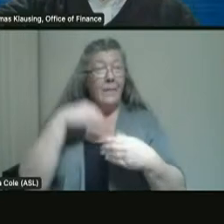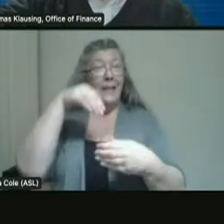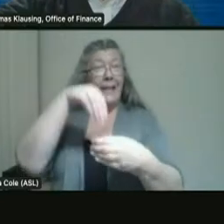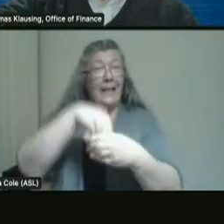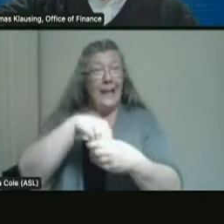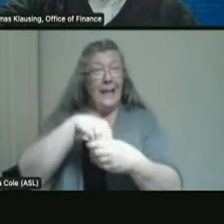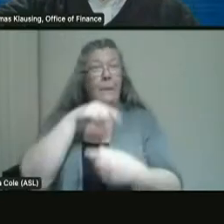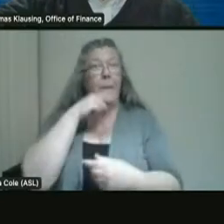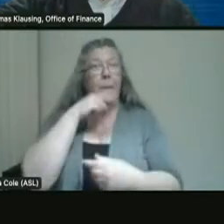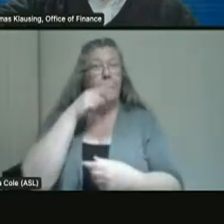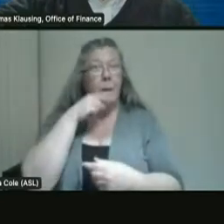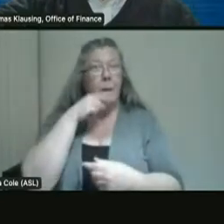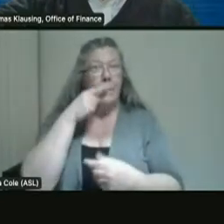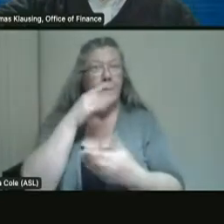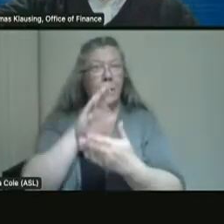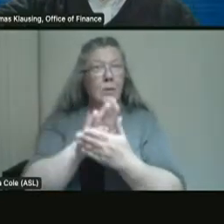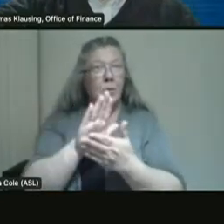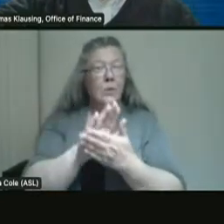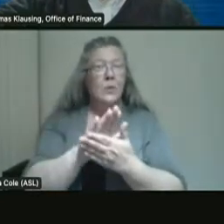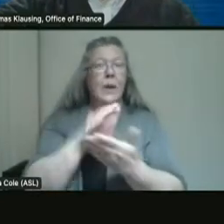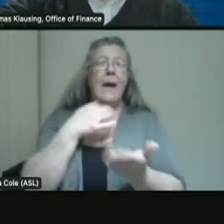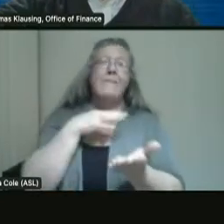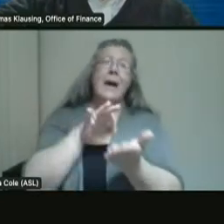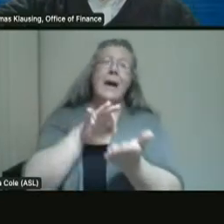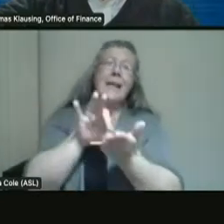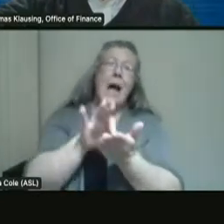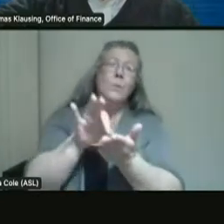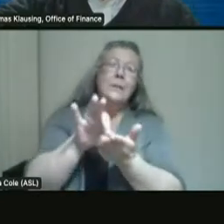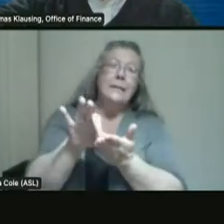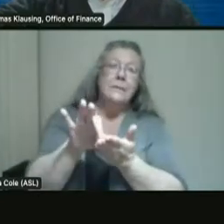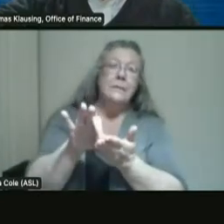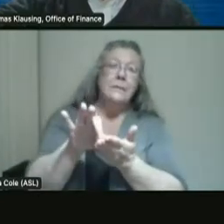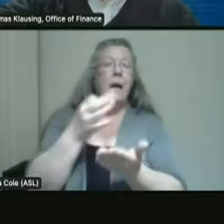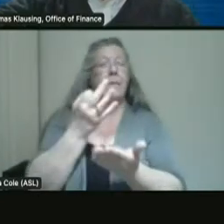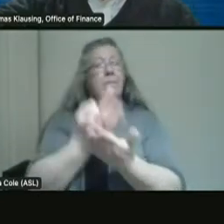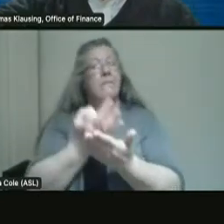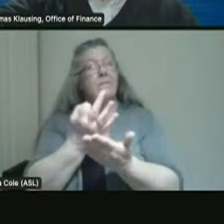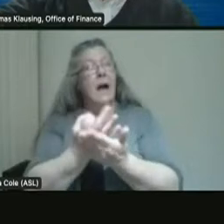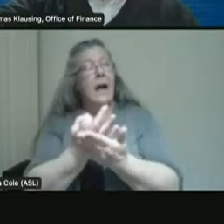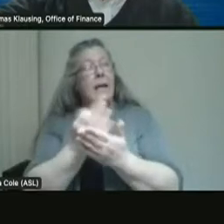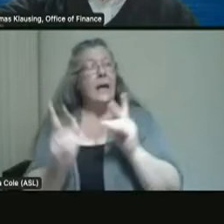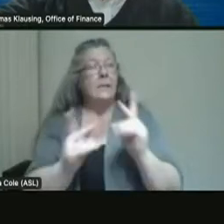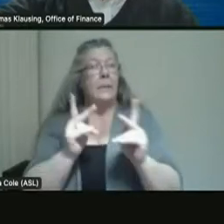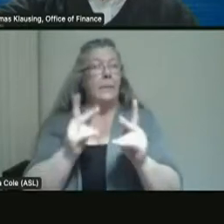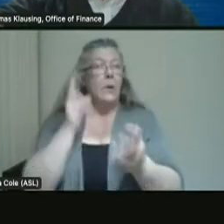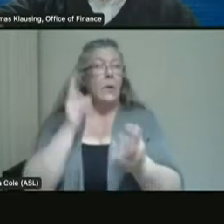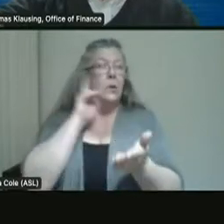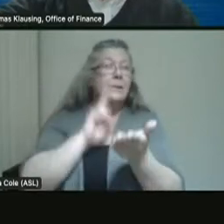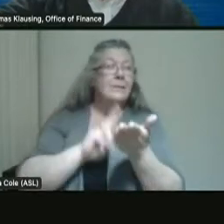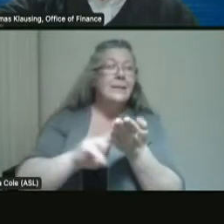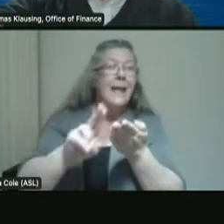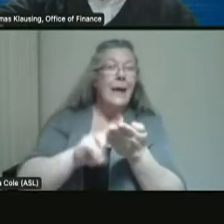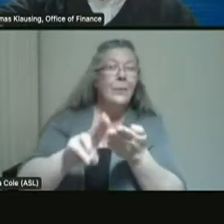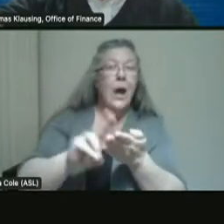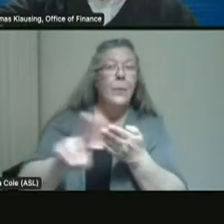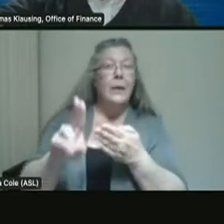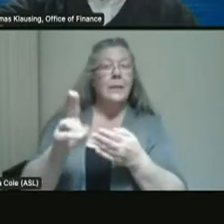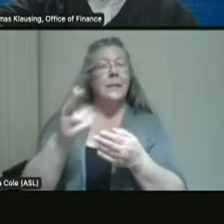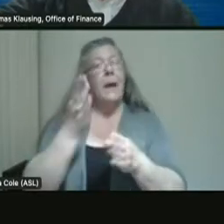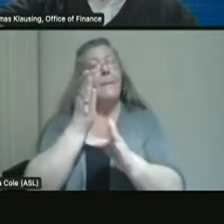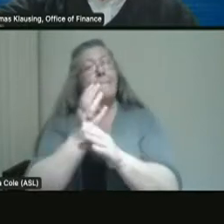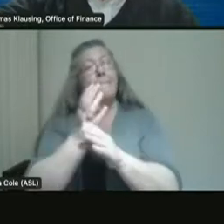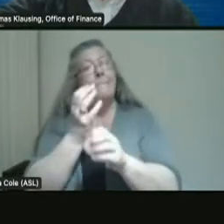we have finance people, we have secretaries, we have bus drivers, teachers, paraeducators,